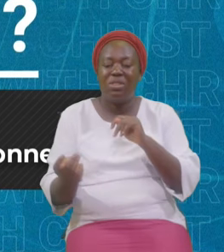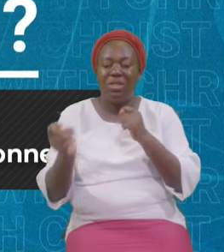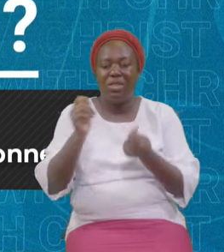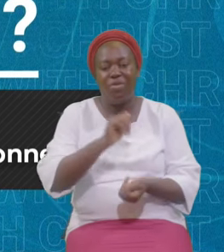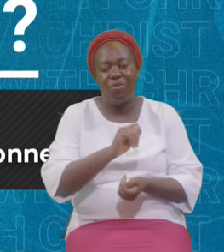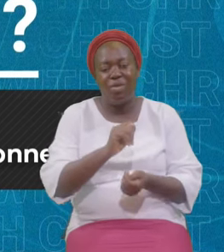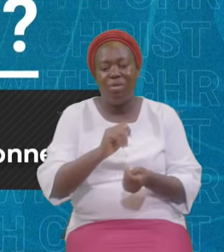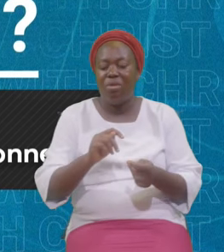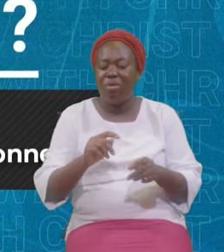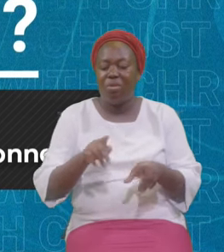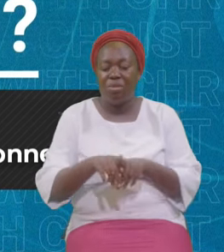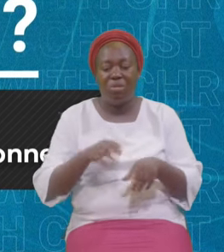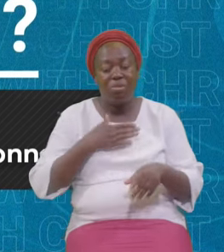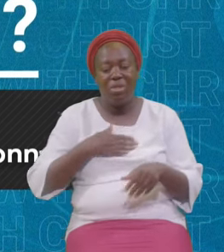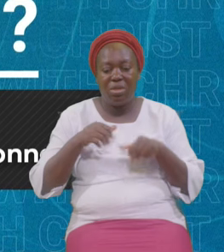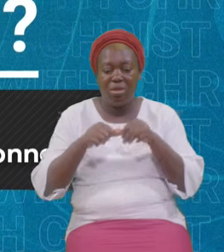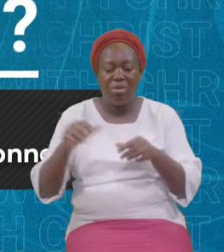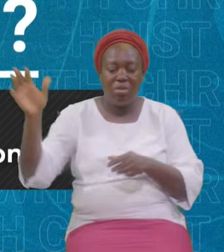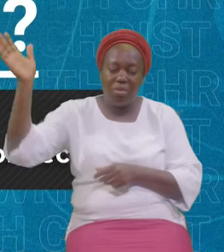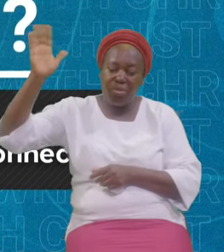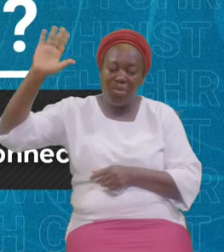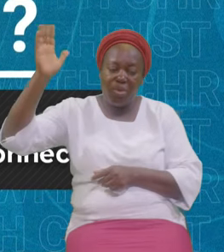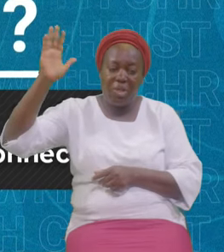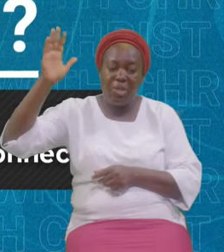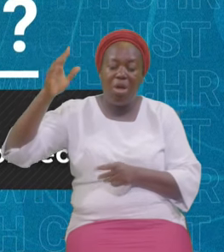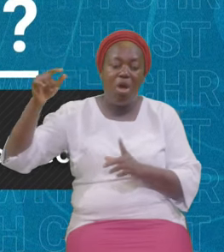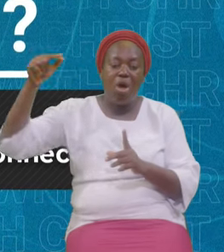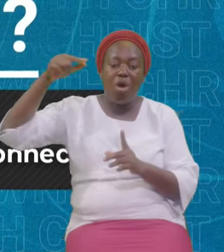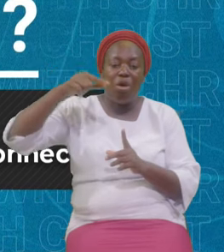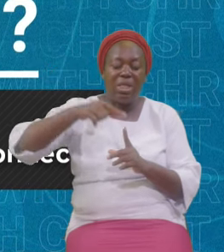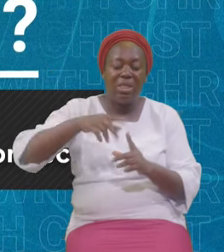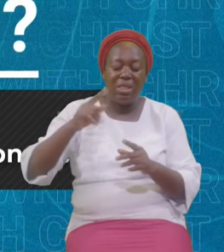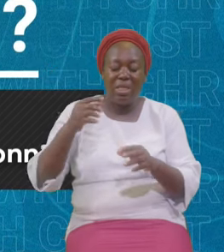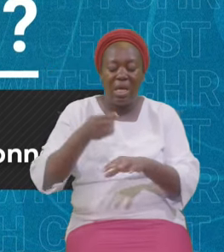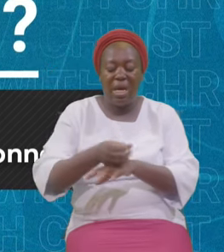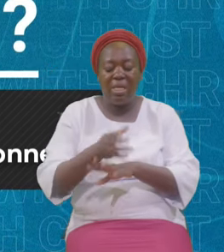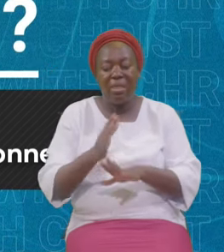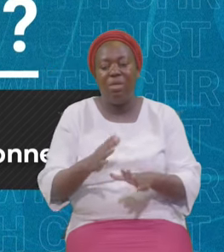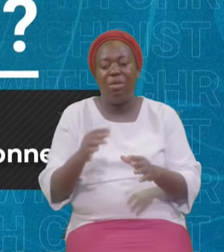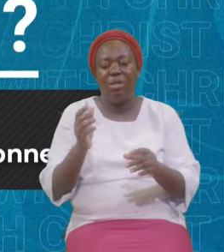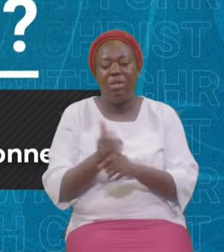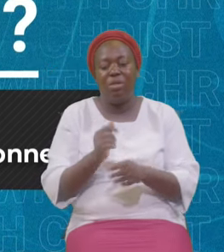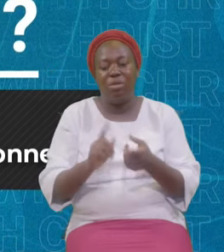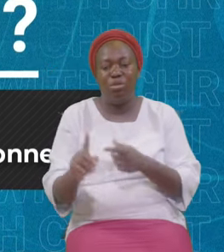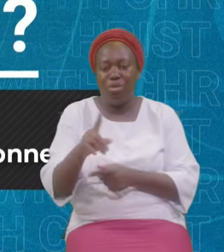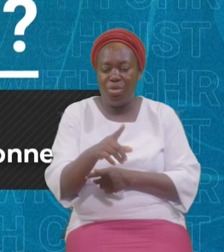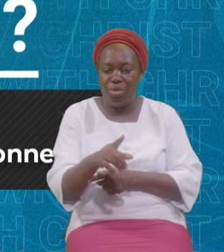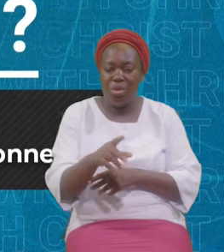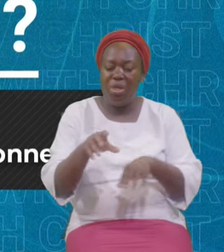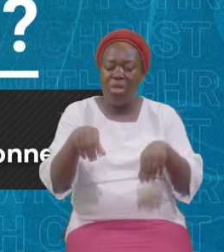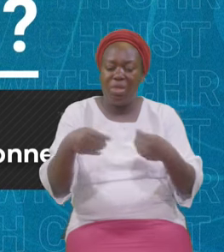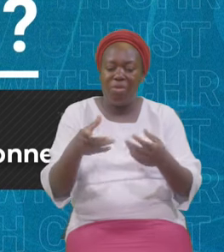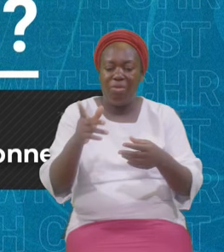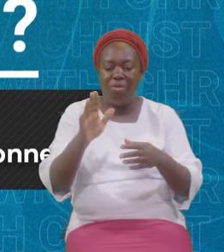you. Please give him your name correctly, your address correctly. And so the counselors, please